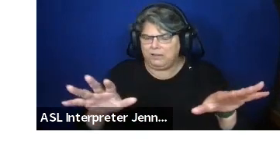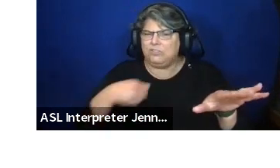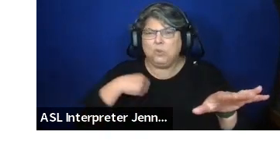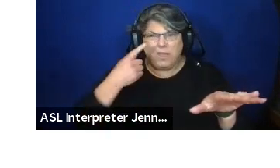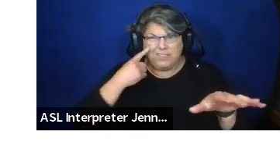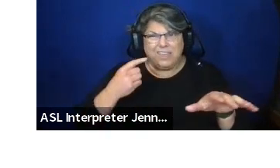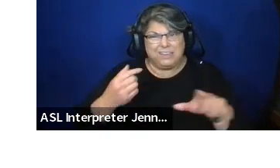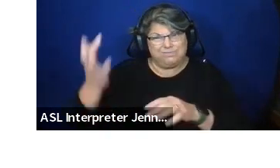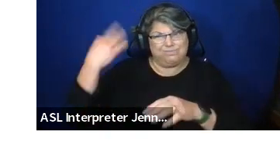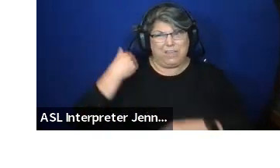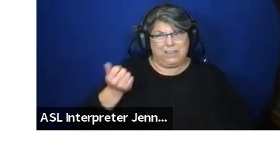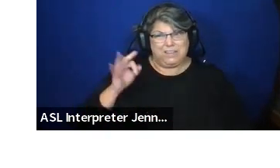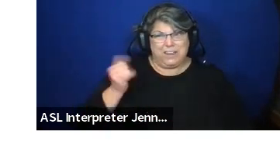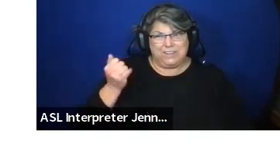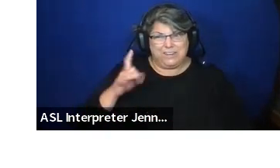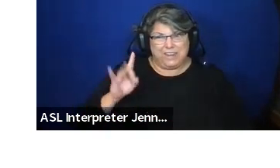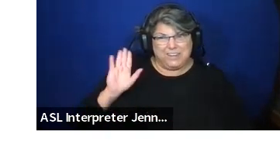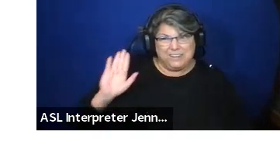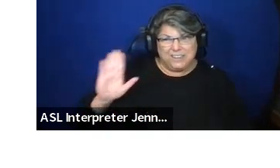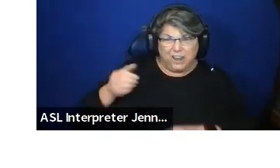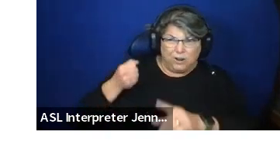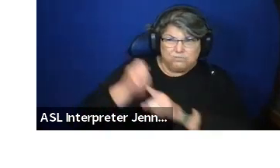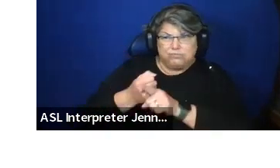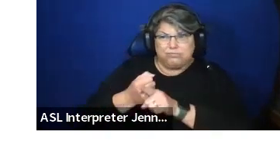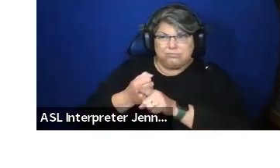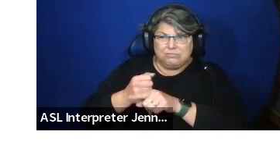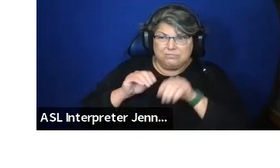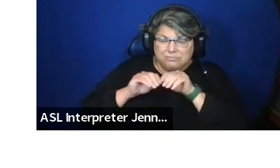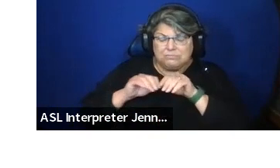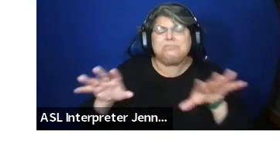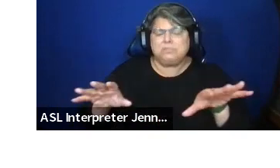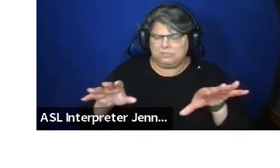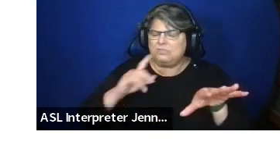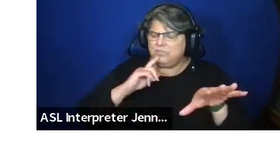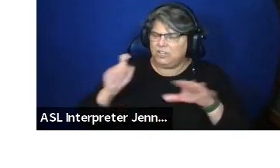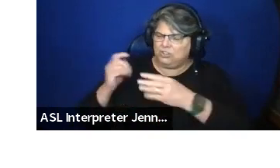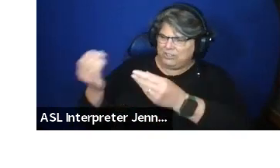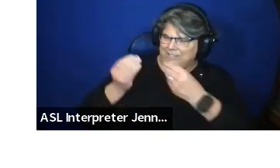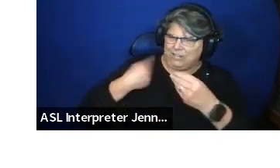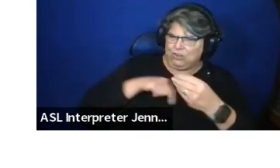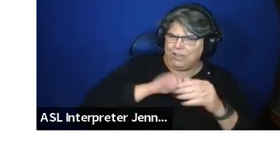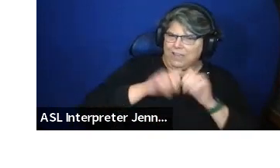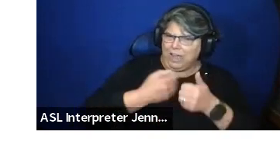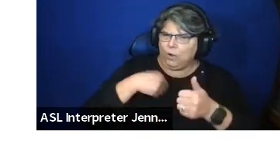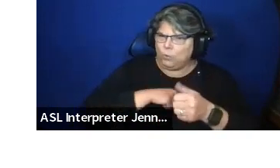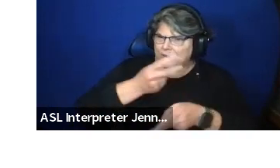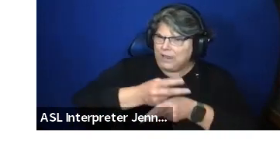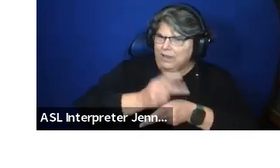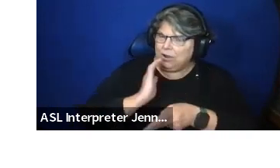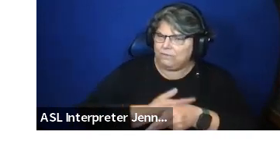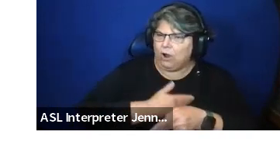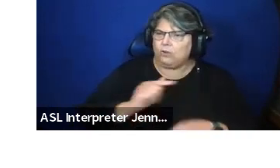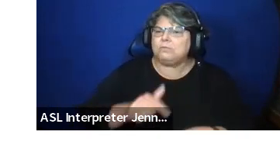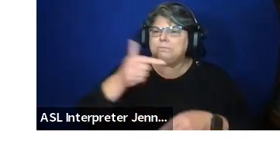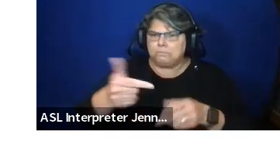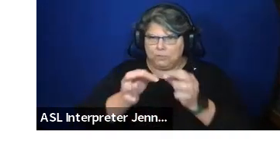pandemic of 1918 has kind of been a roadmap of how we've experienced the COVID-19 and the SARS-CoV-2 pandemic. Now, one of the